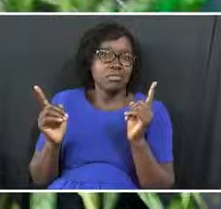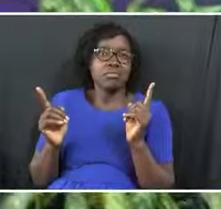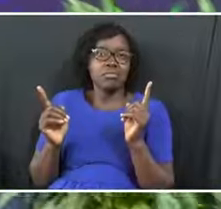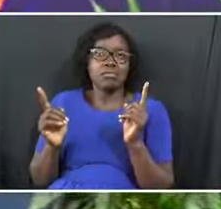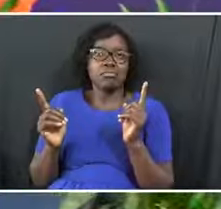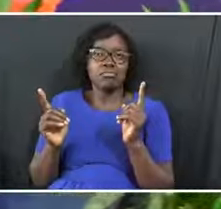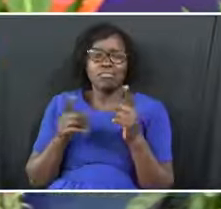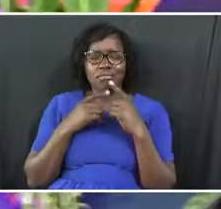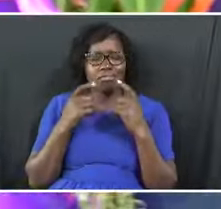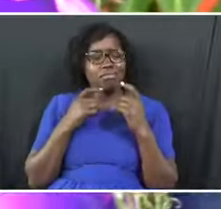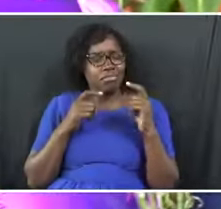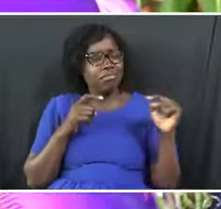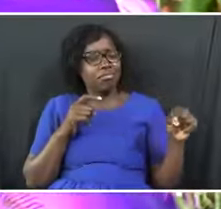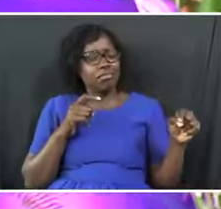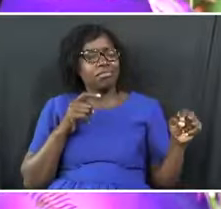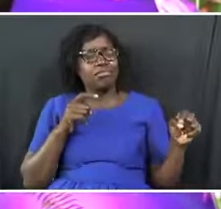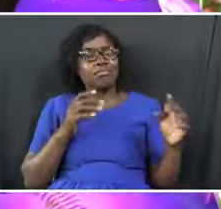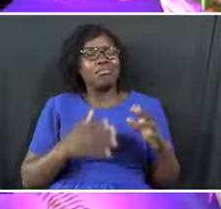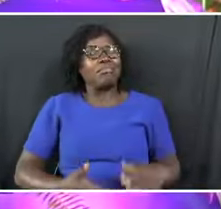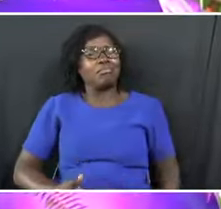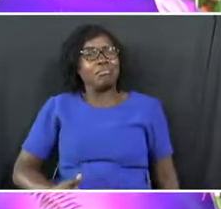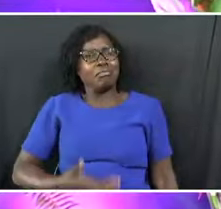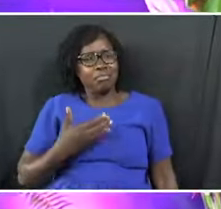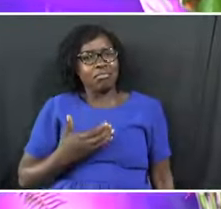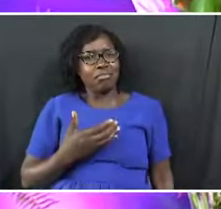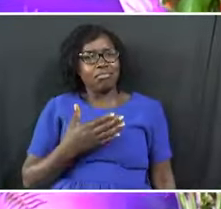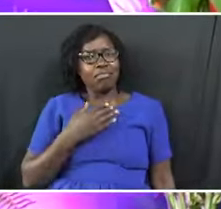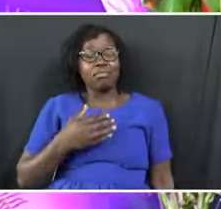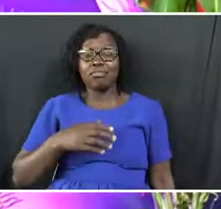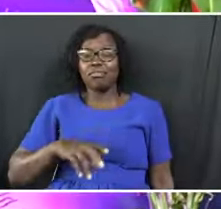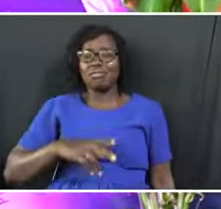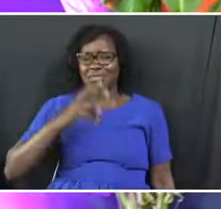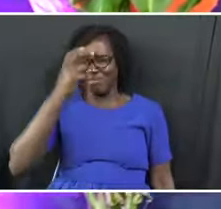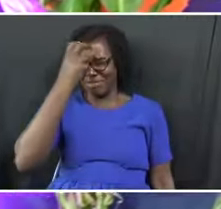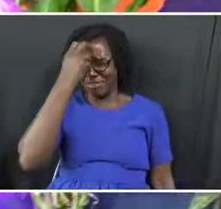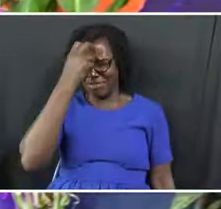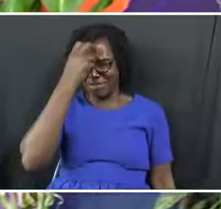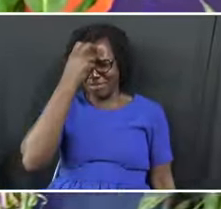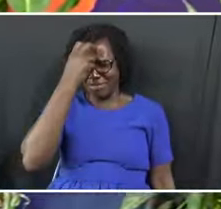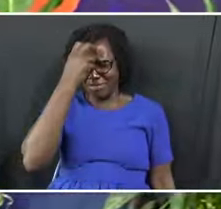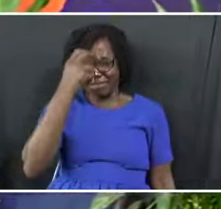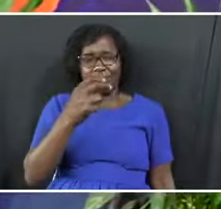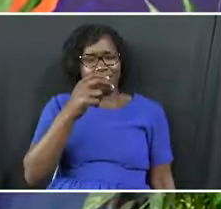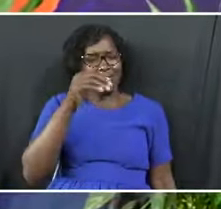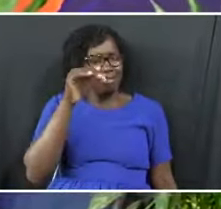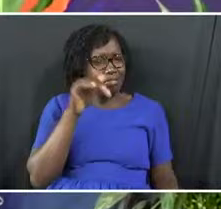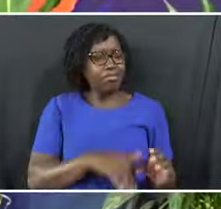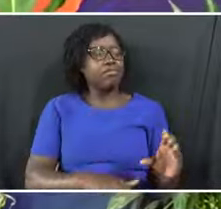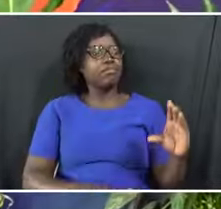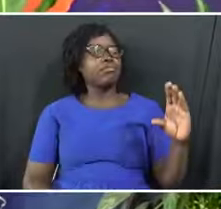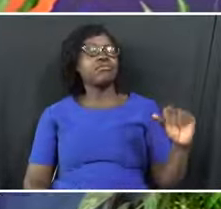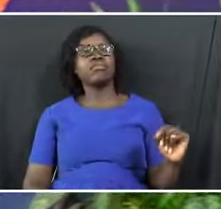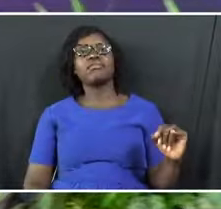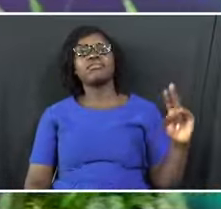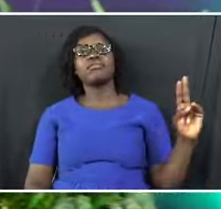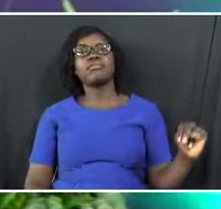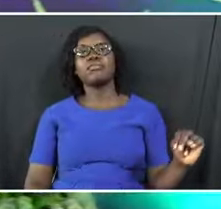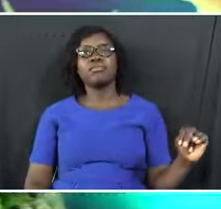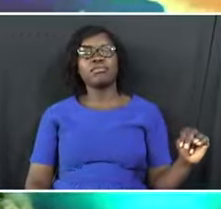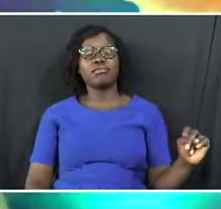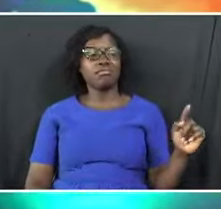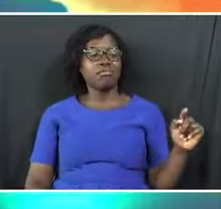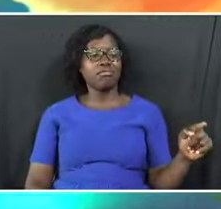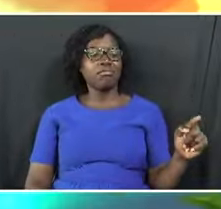the sin and the rage and the anger that was vested upon Cain,